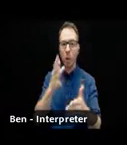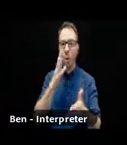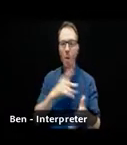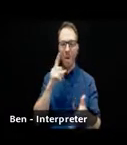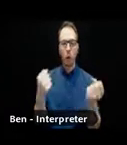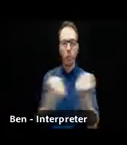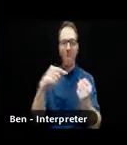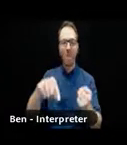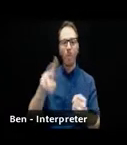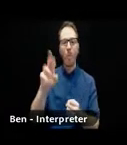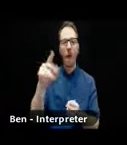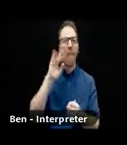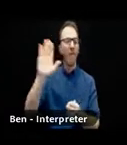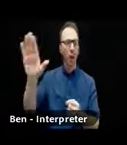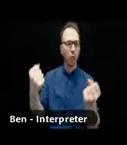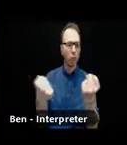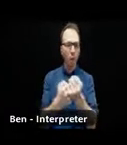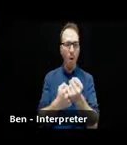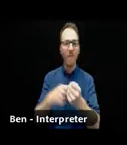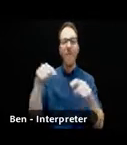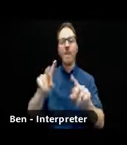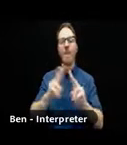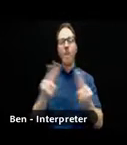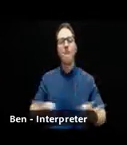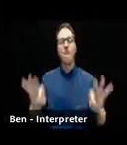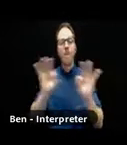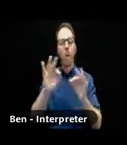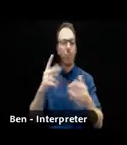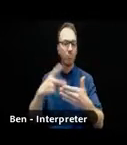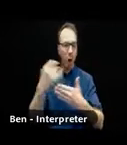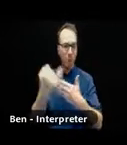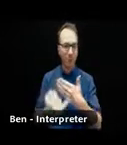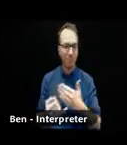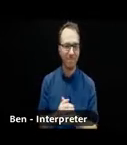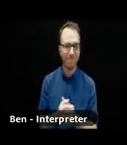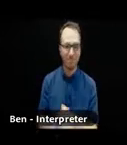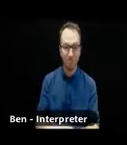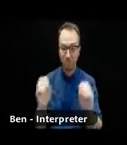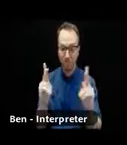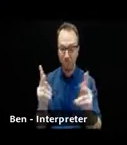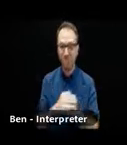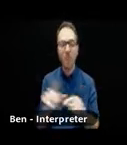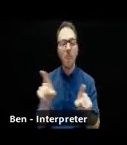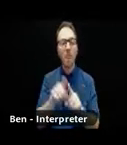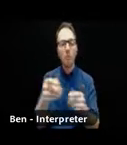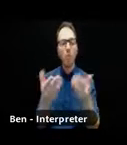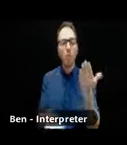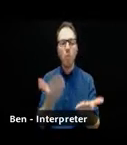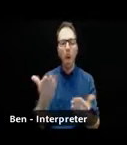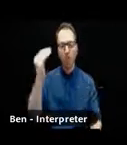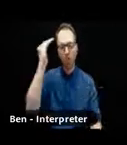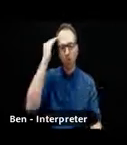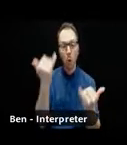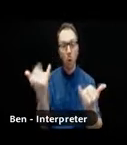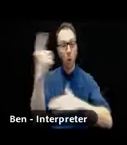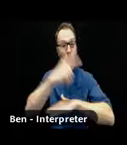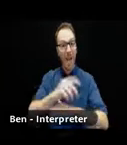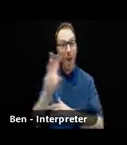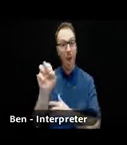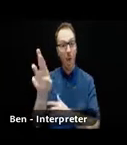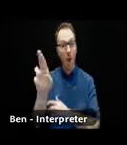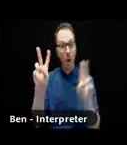webinar and for their support of this very important project. So, as you're probably aware, today's webinar is